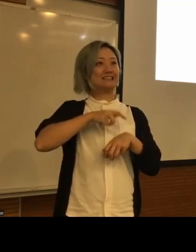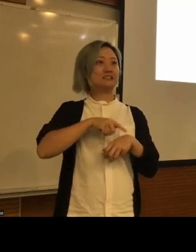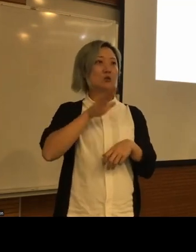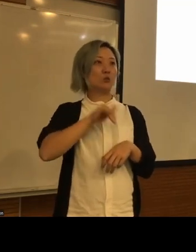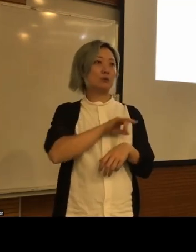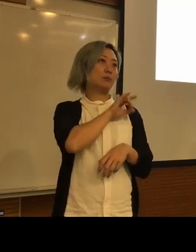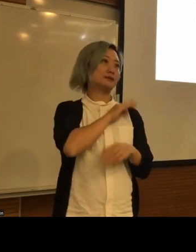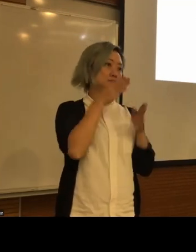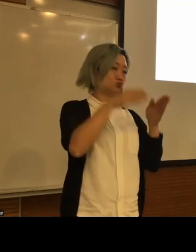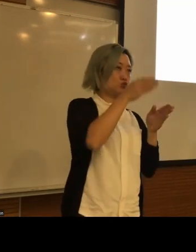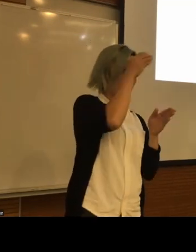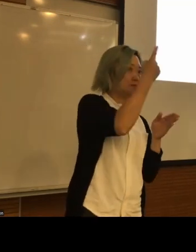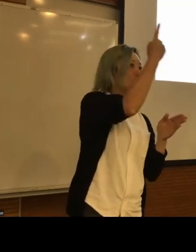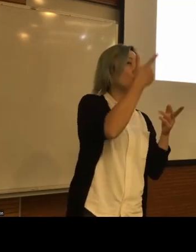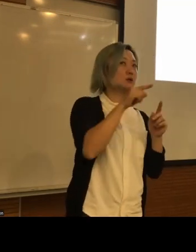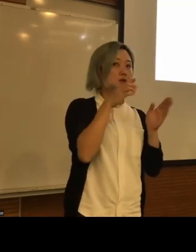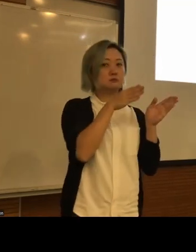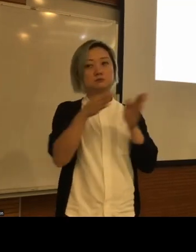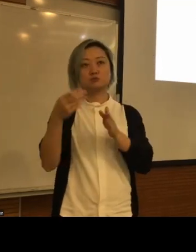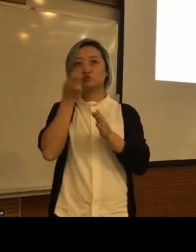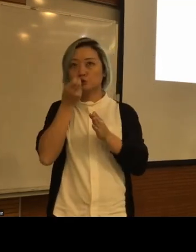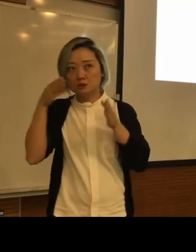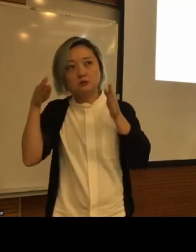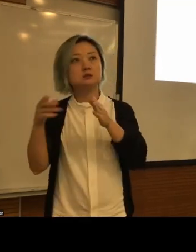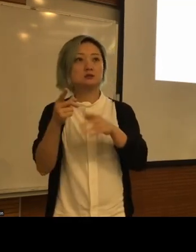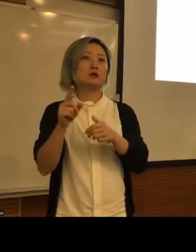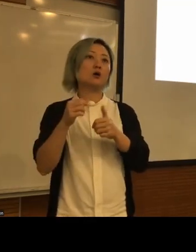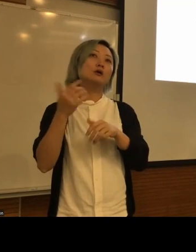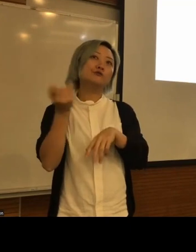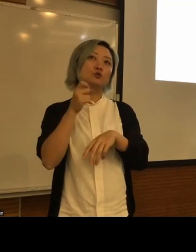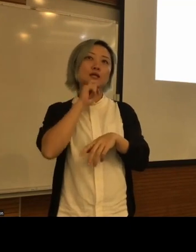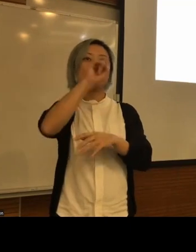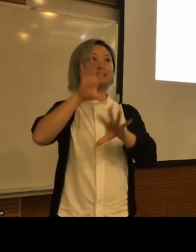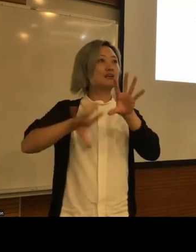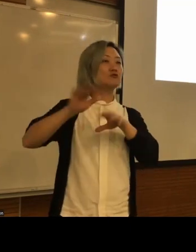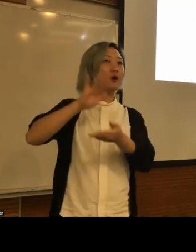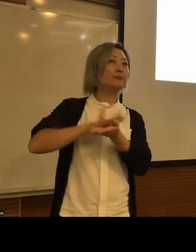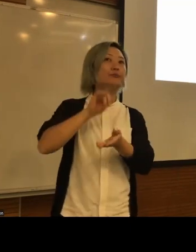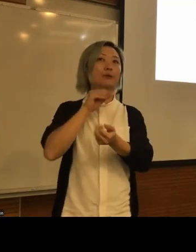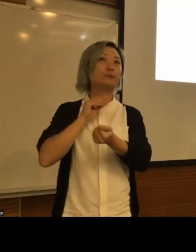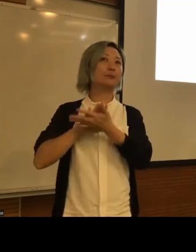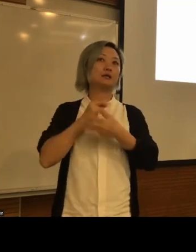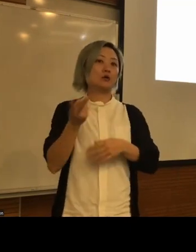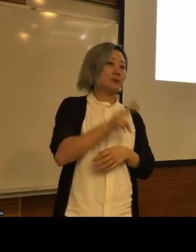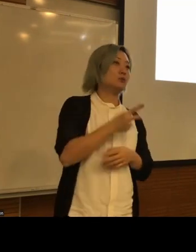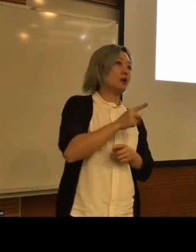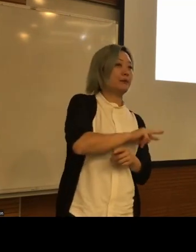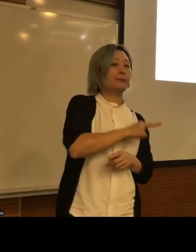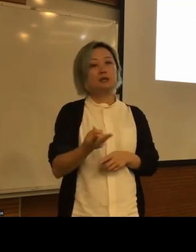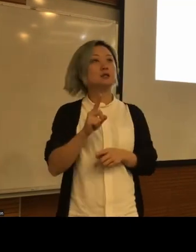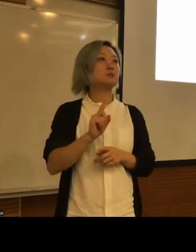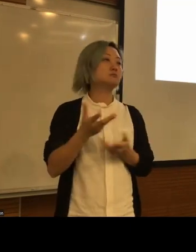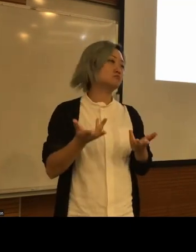linguistic process to more of a conceptual mediation? I think that's a very interesting question. I think